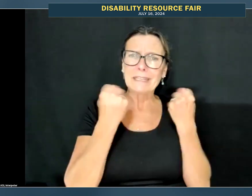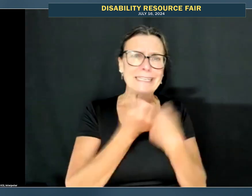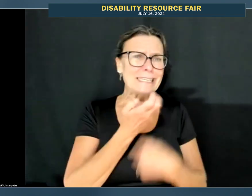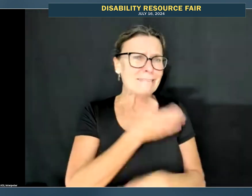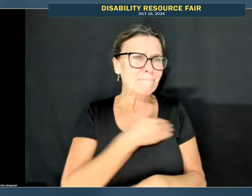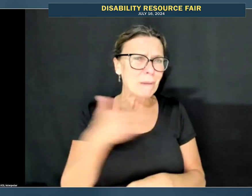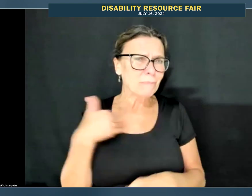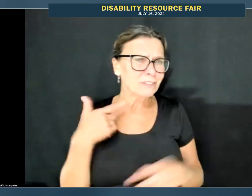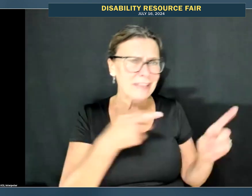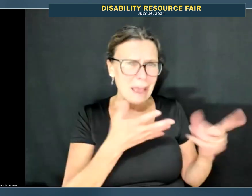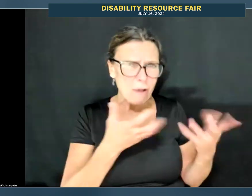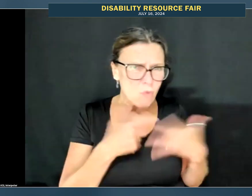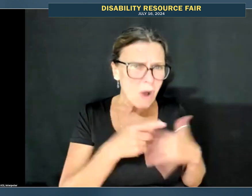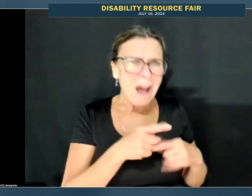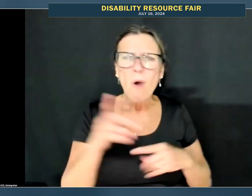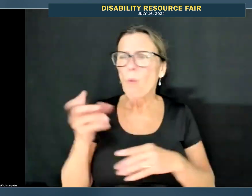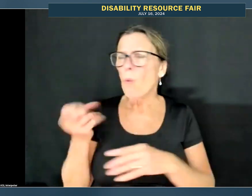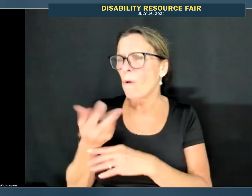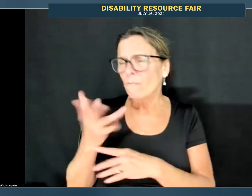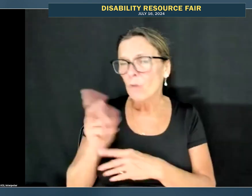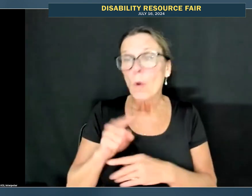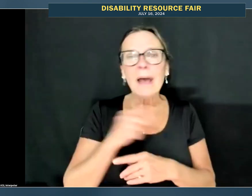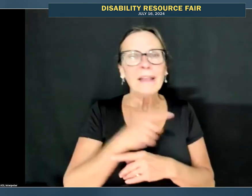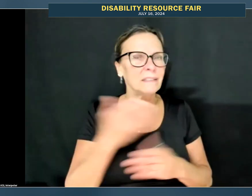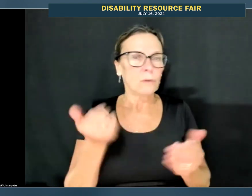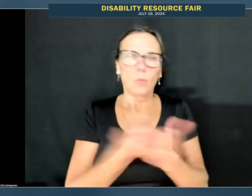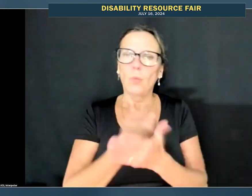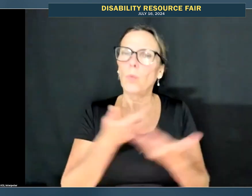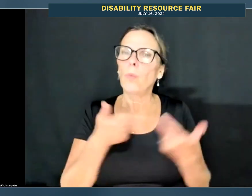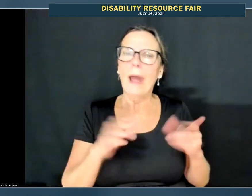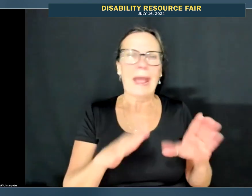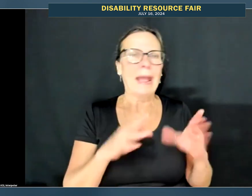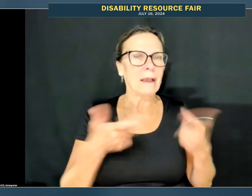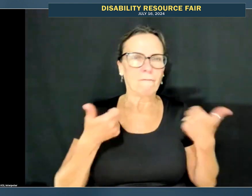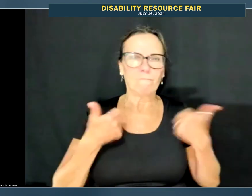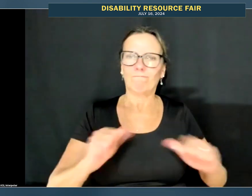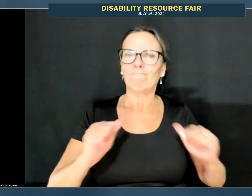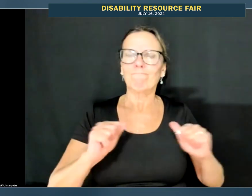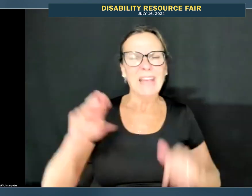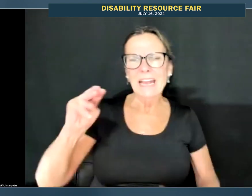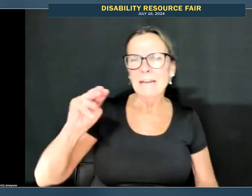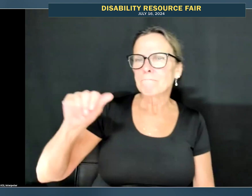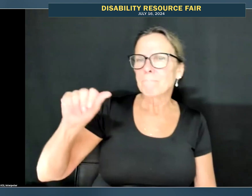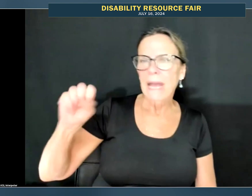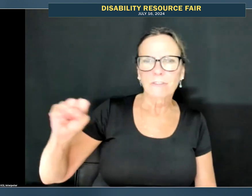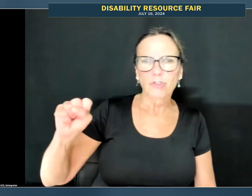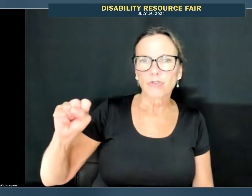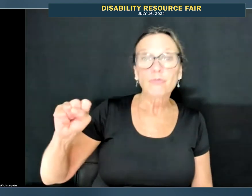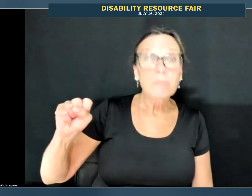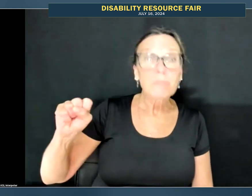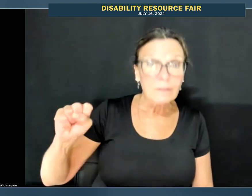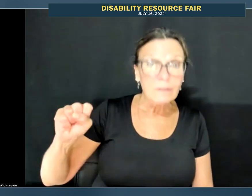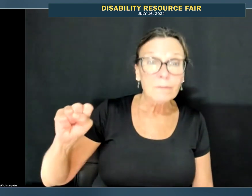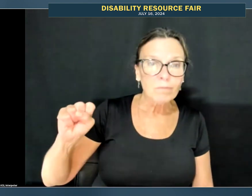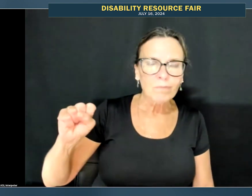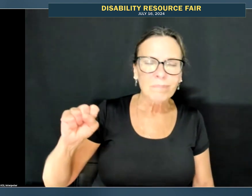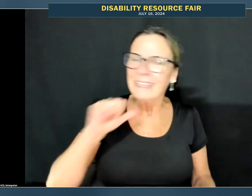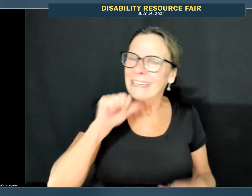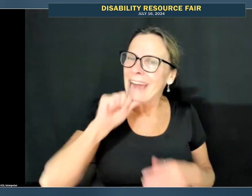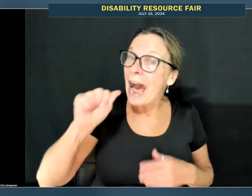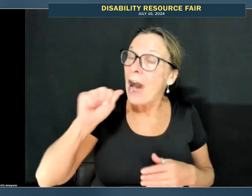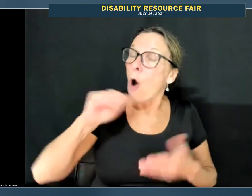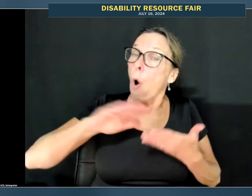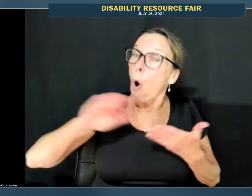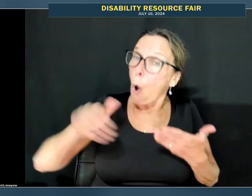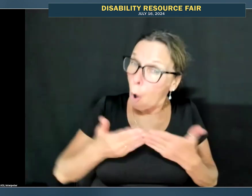this is a new way that they're piloting in some areas of Massachusetts. Not all towns and cities are included,